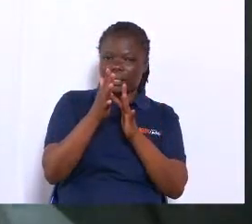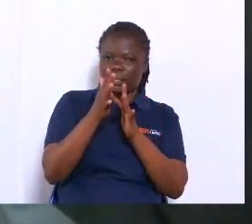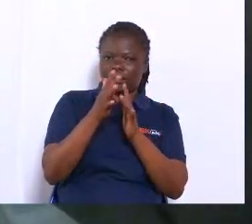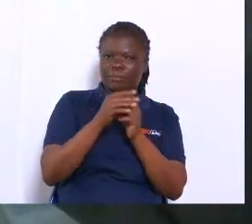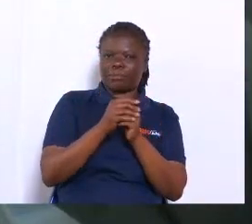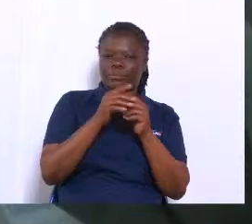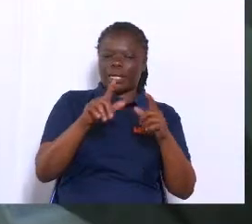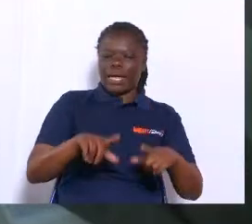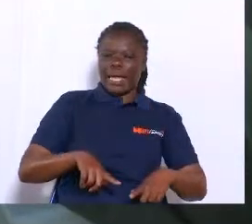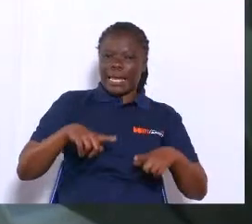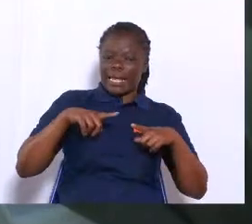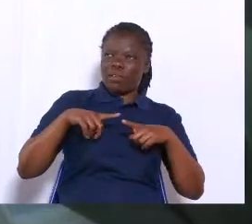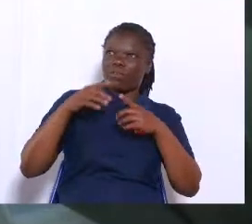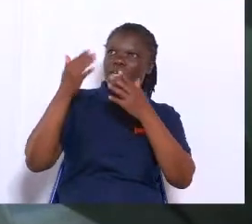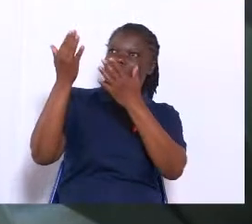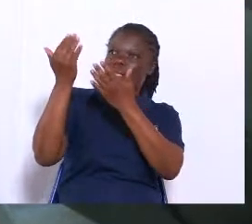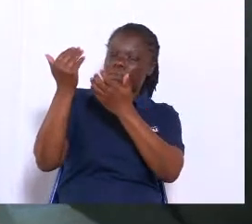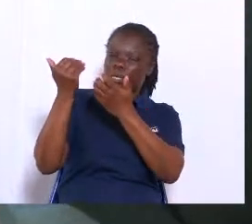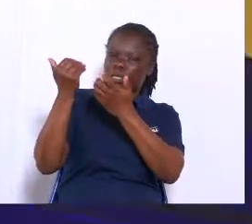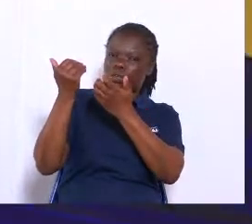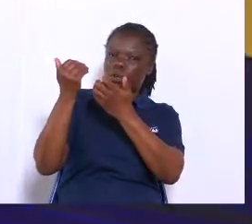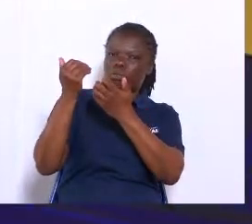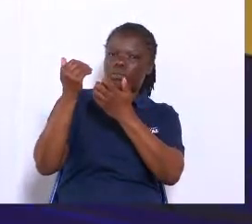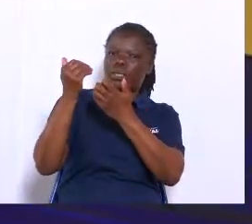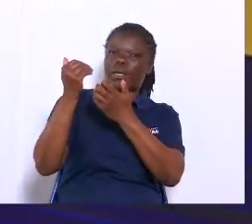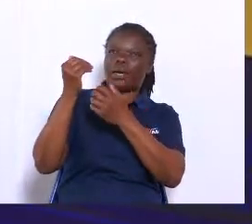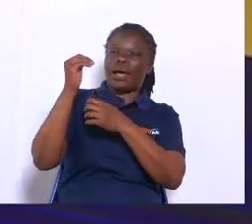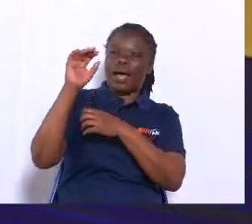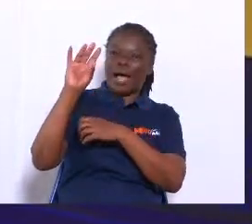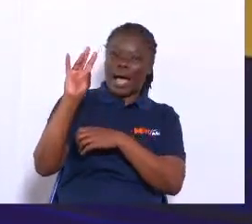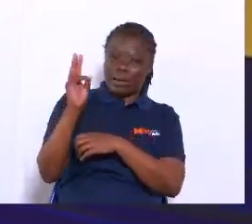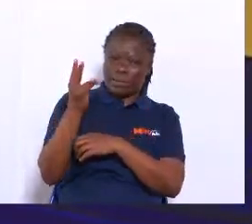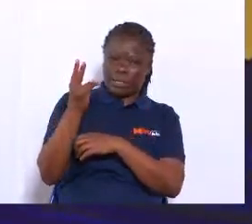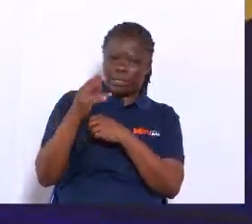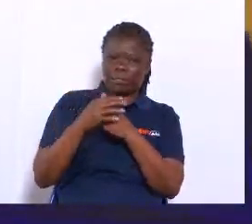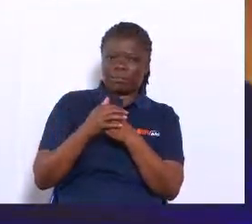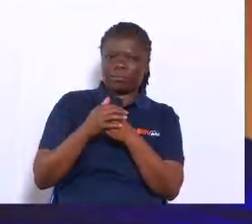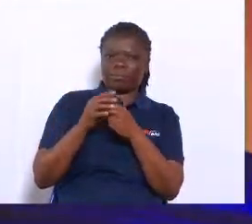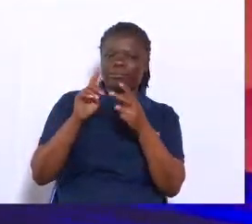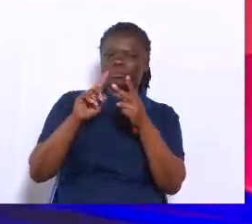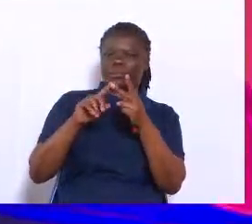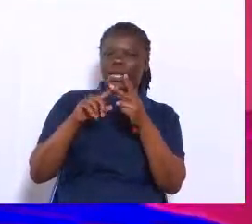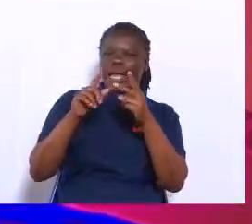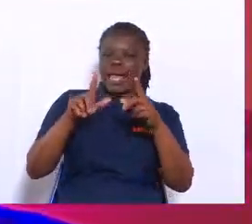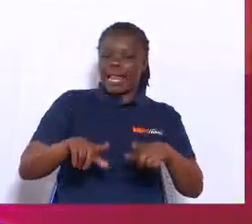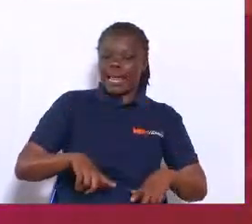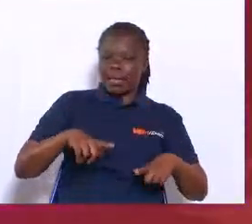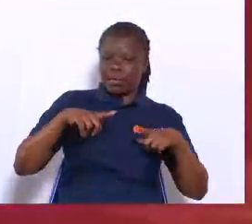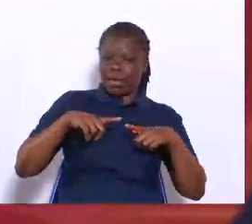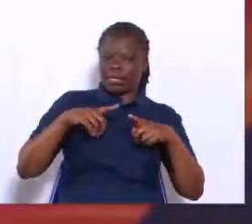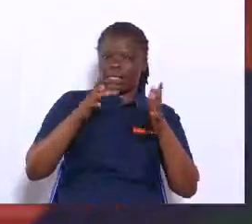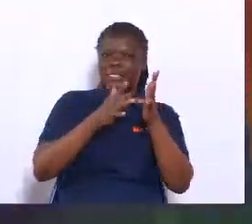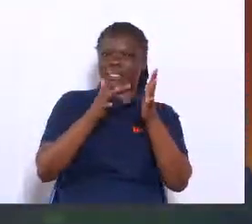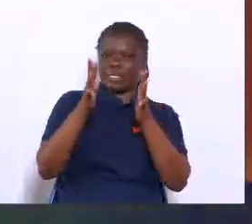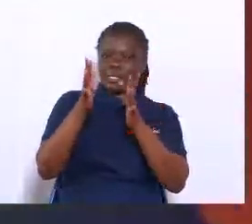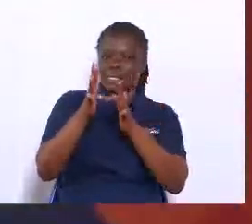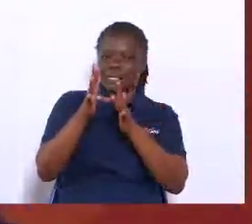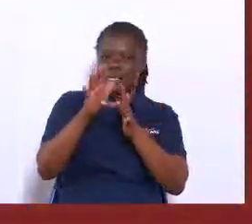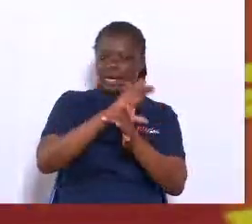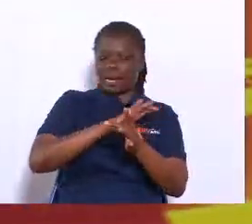the expectation of the advent. Live as if Jesus Christ were coming